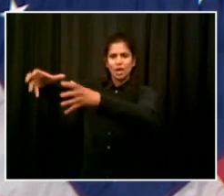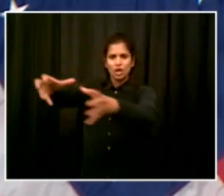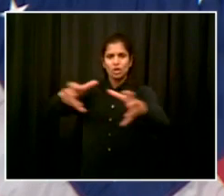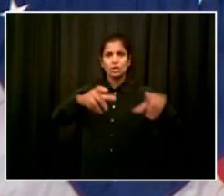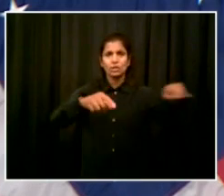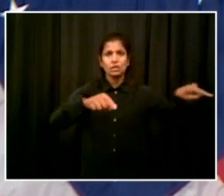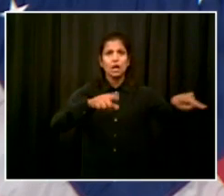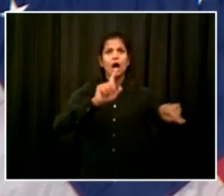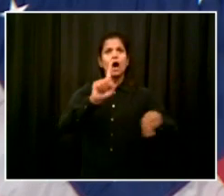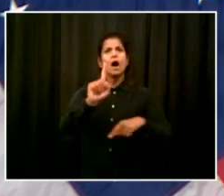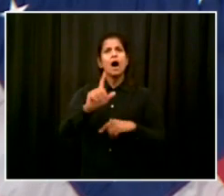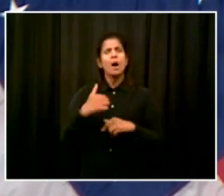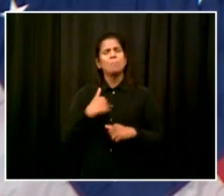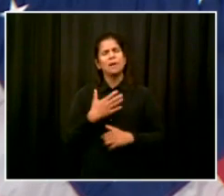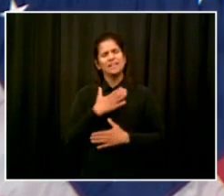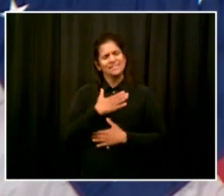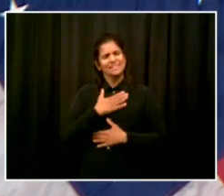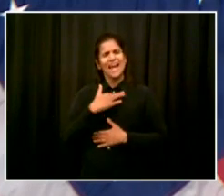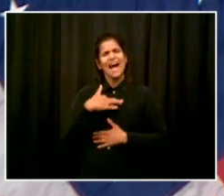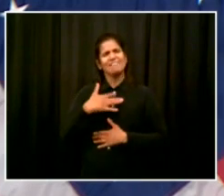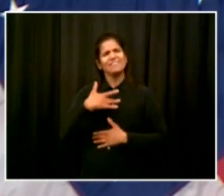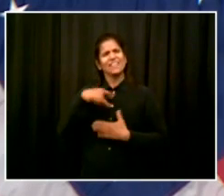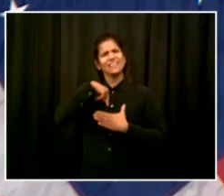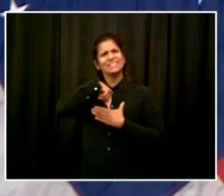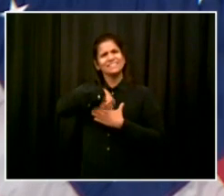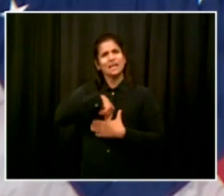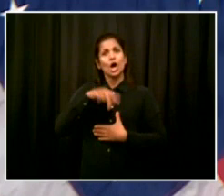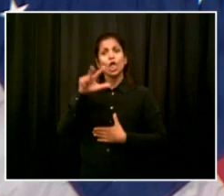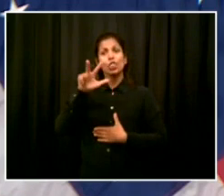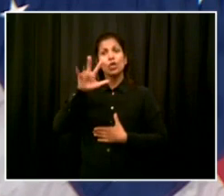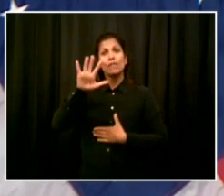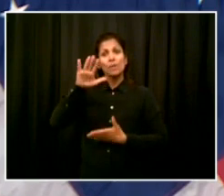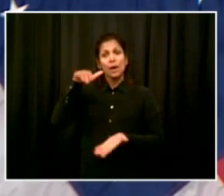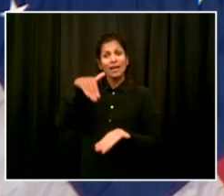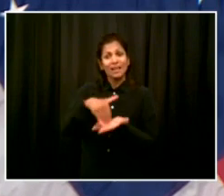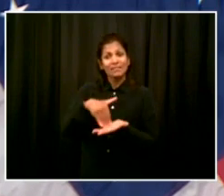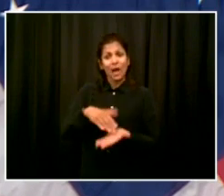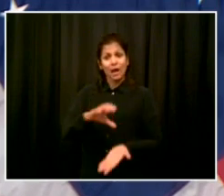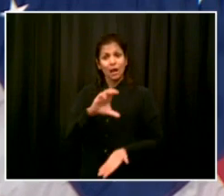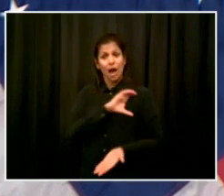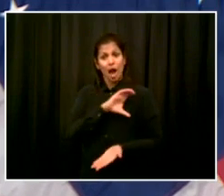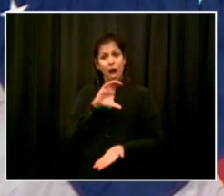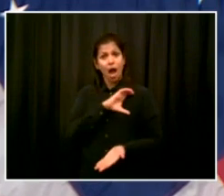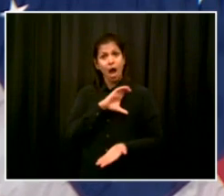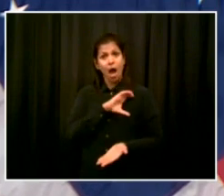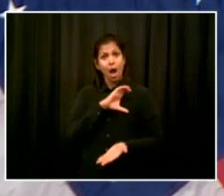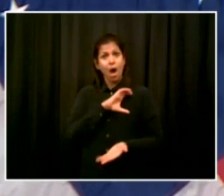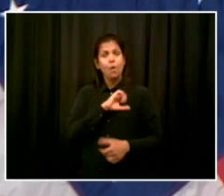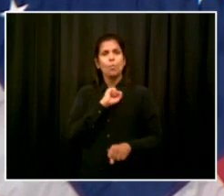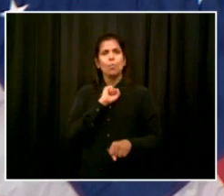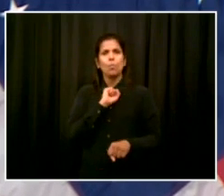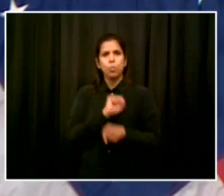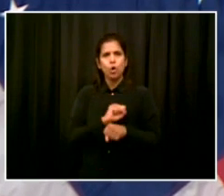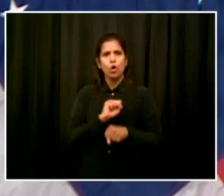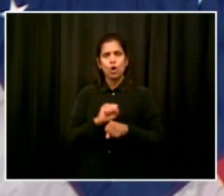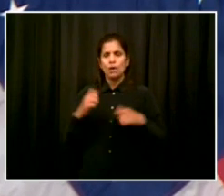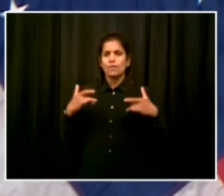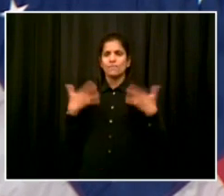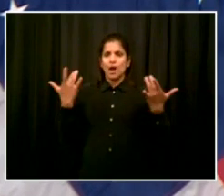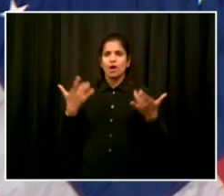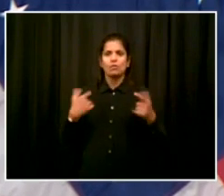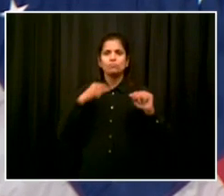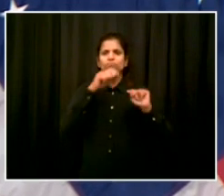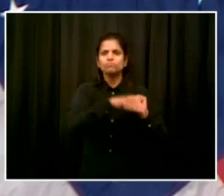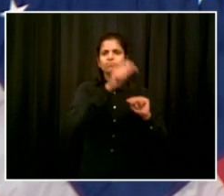and women that work for Jeff Madry to work with the community. It's all cops. And the second point of that is the exact same answer for